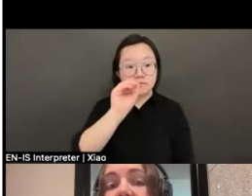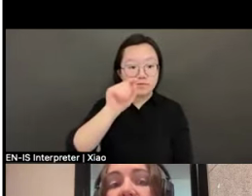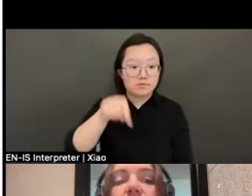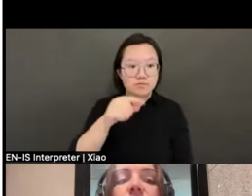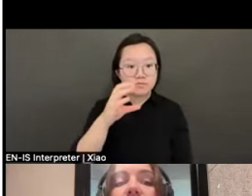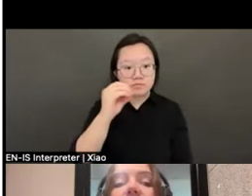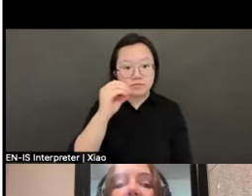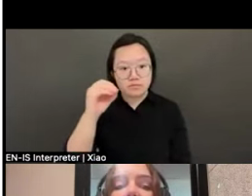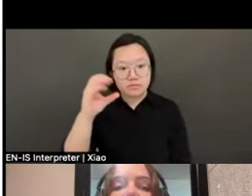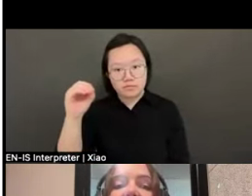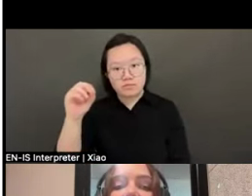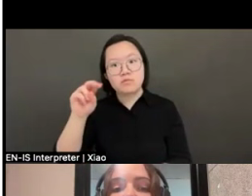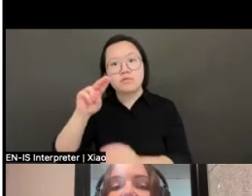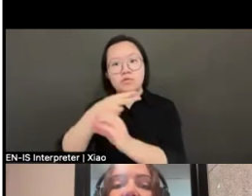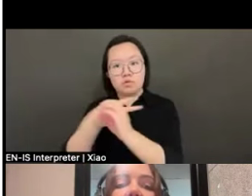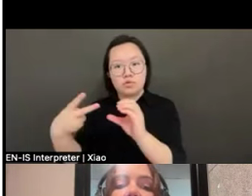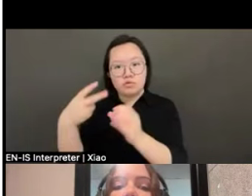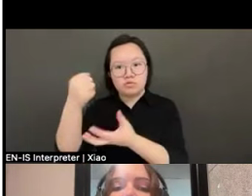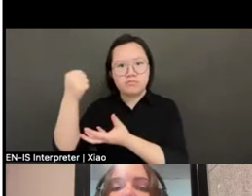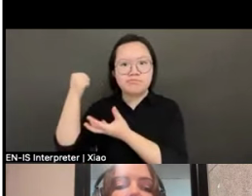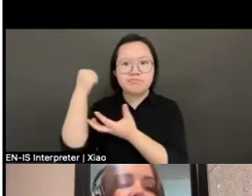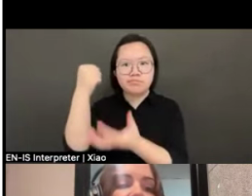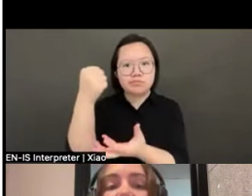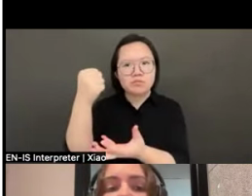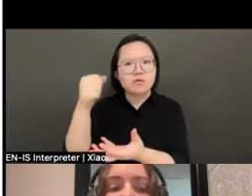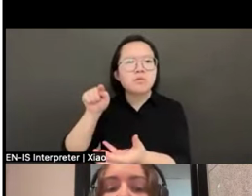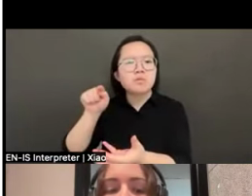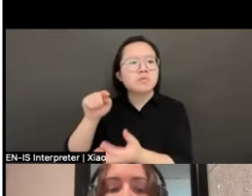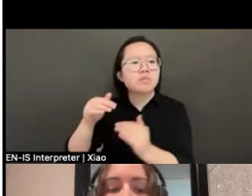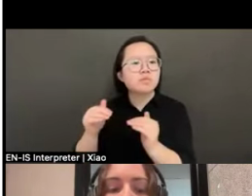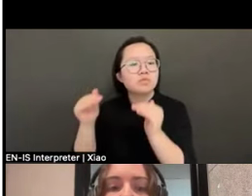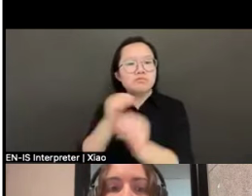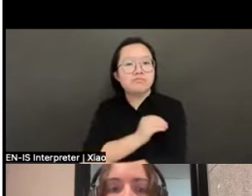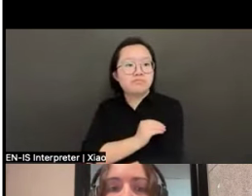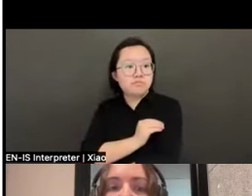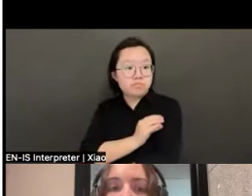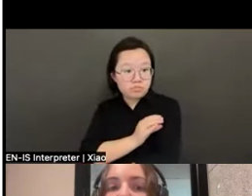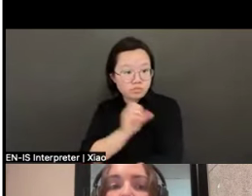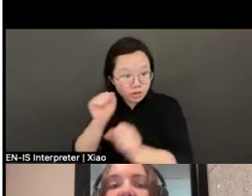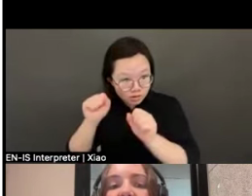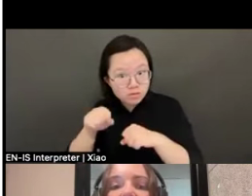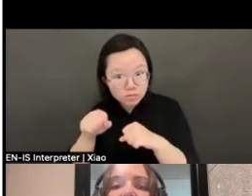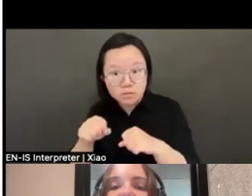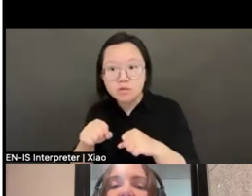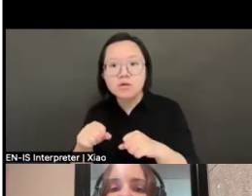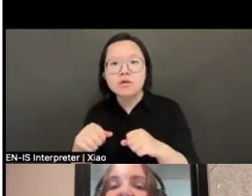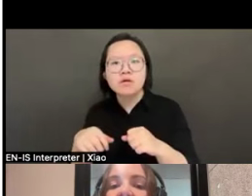the application. Really write activities or an activity plan and an application that is realistic